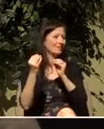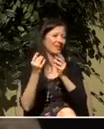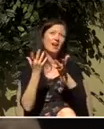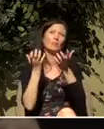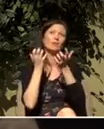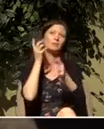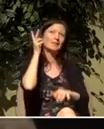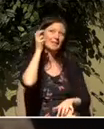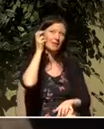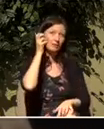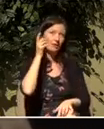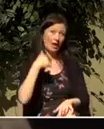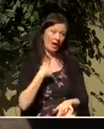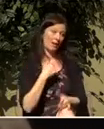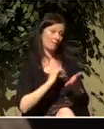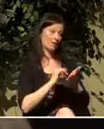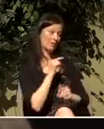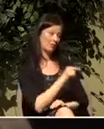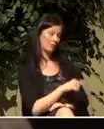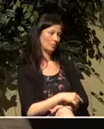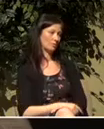of restoration.